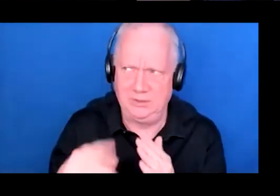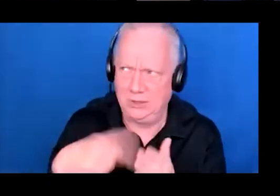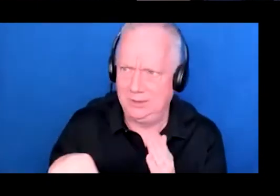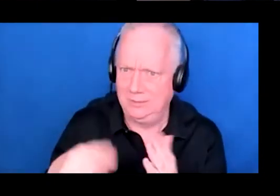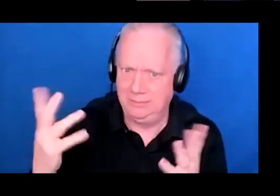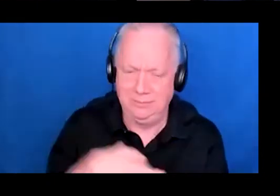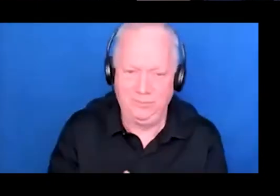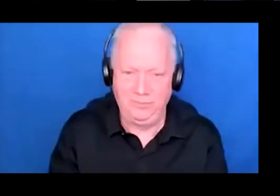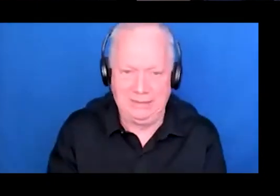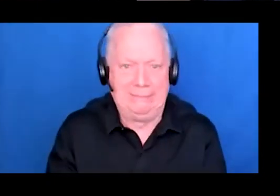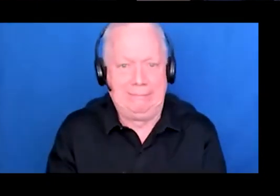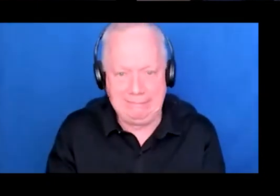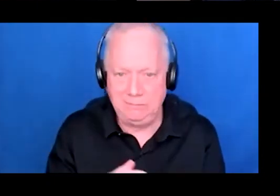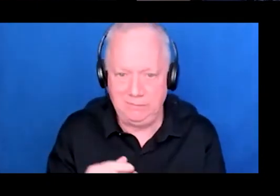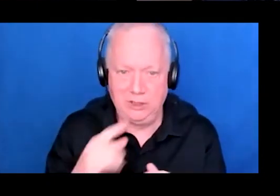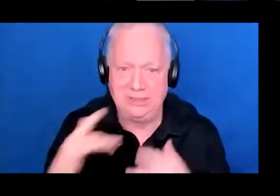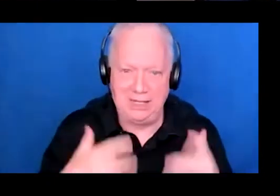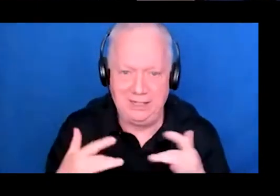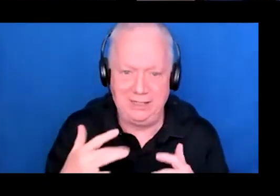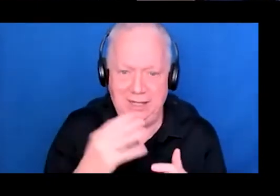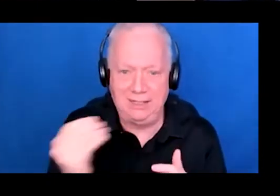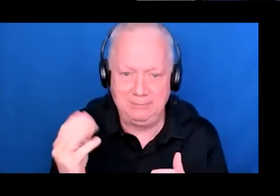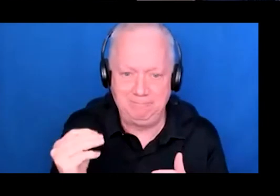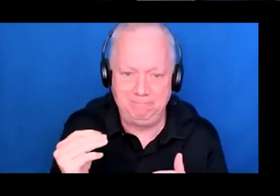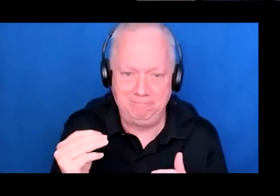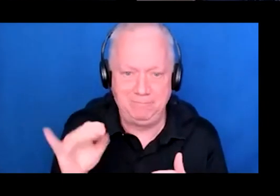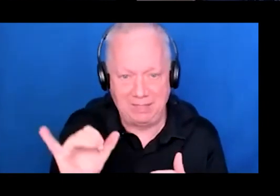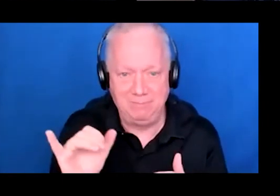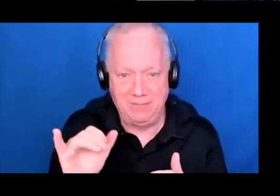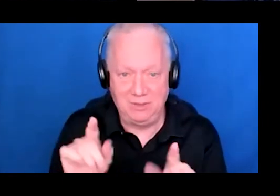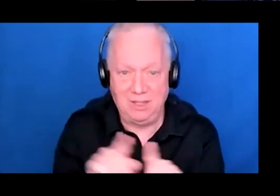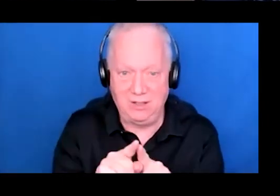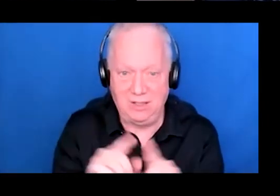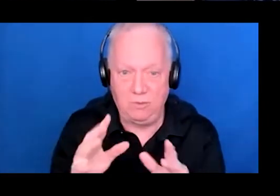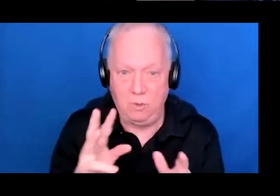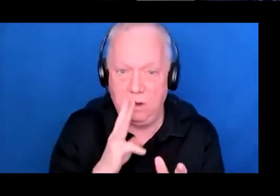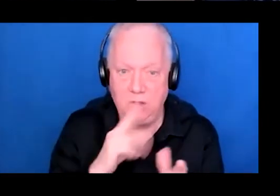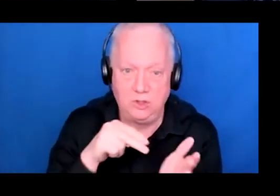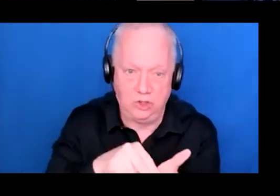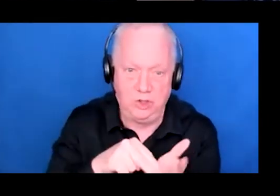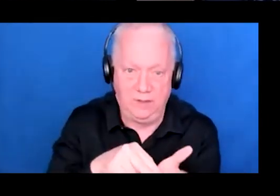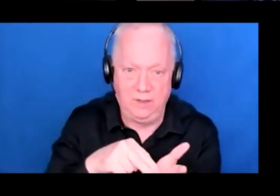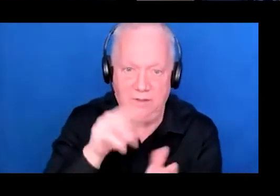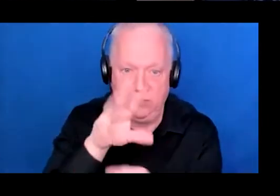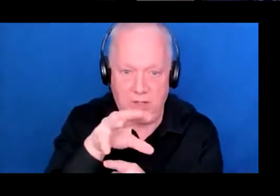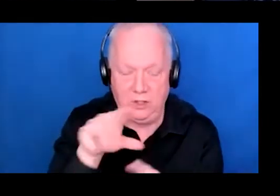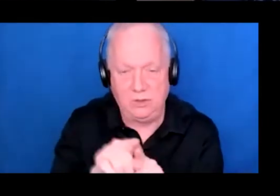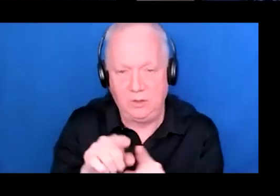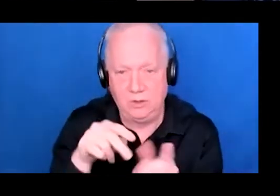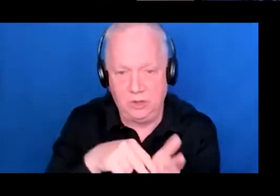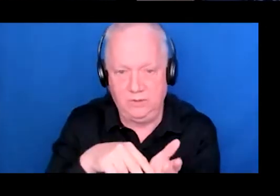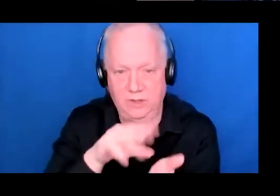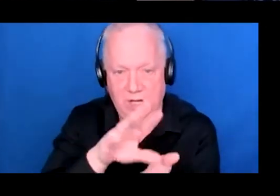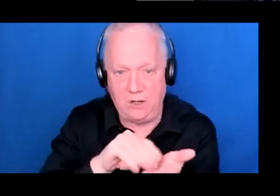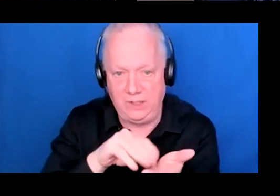next week. So that's very exciting. And and then I do a lot of water surf photography and surf videography